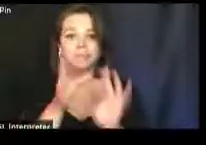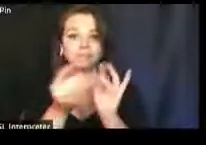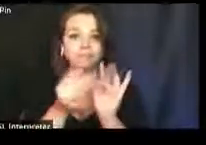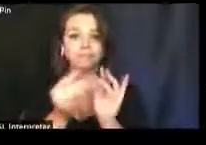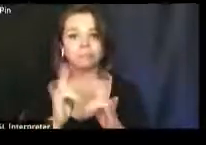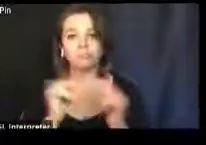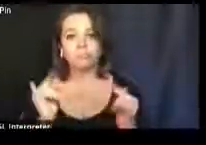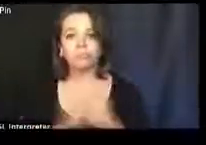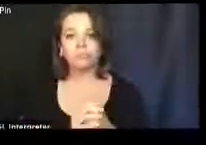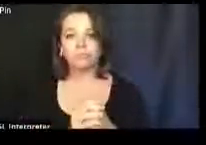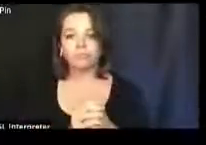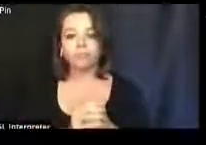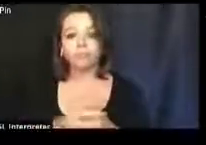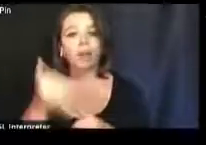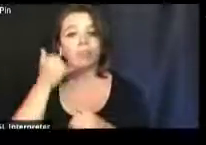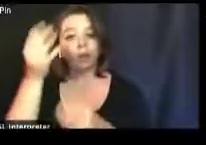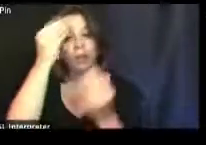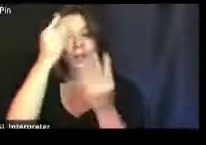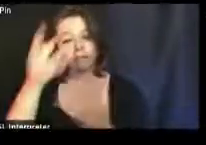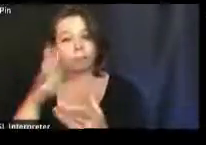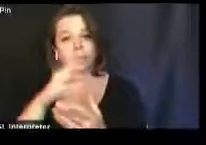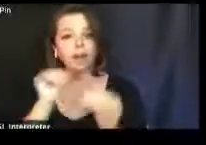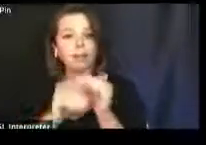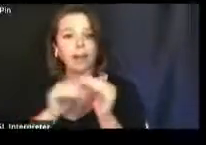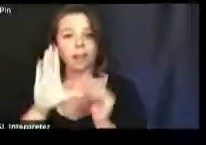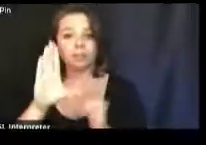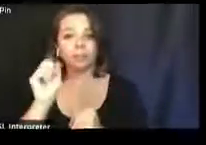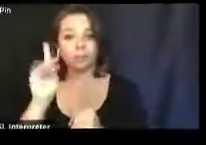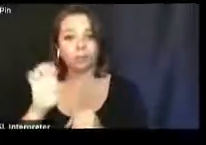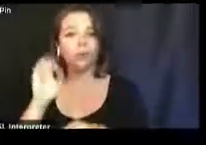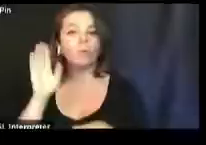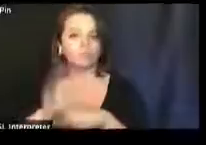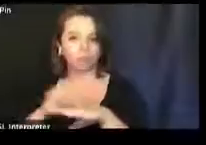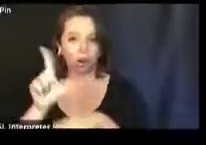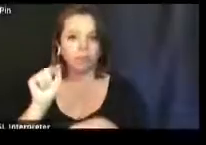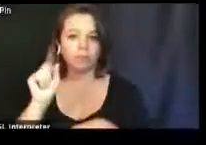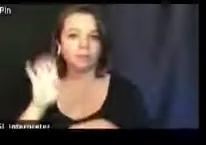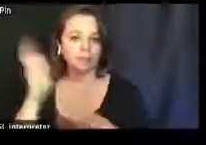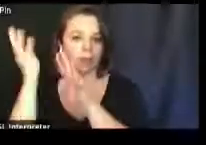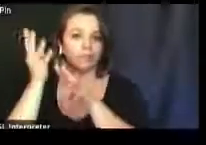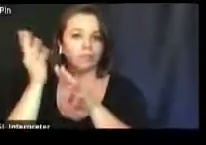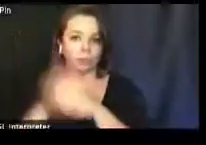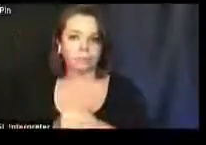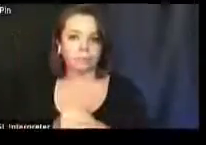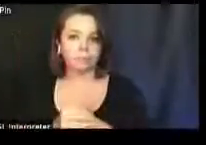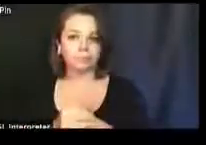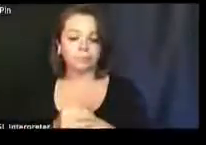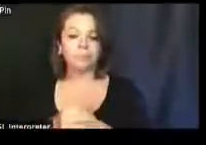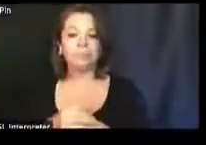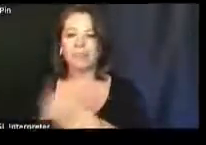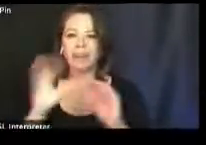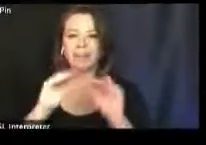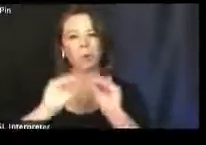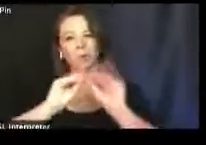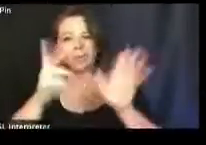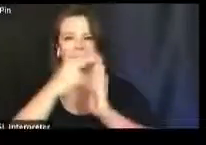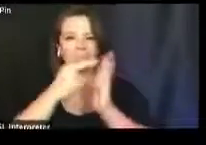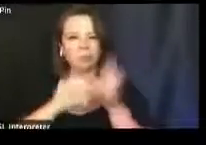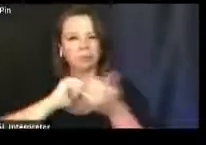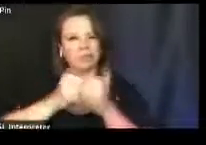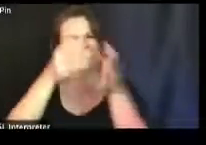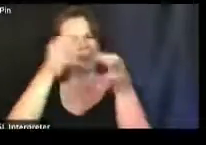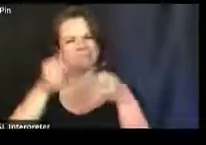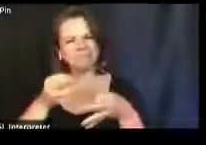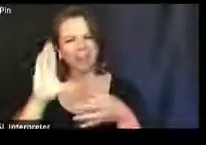information and access code is listed on the live stream. While there are no clear rules on how to define a community